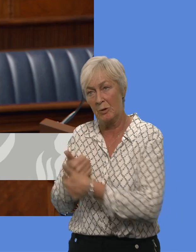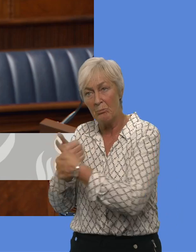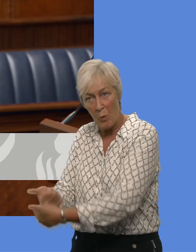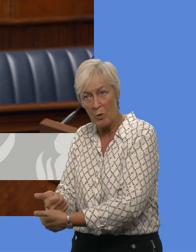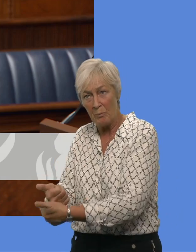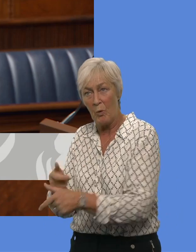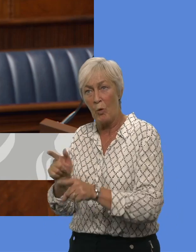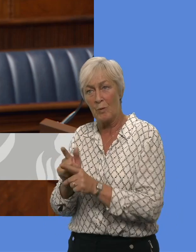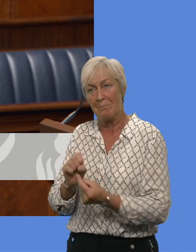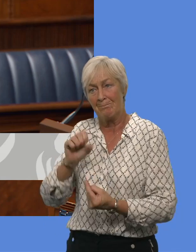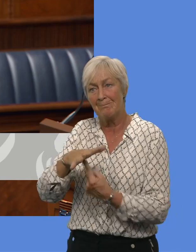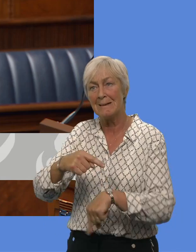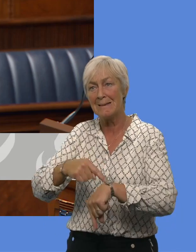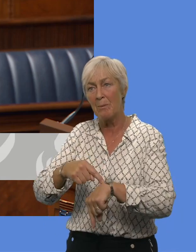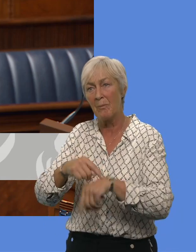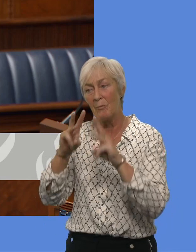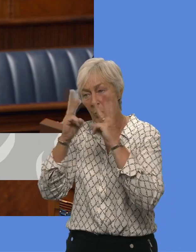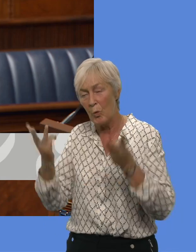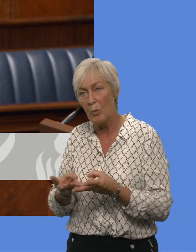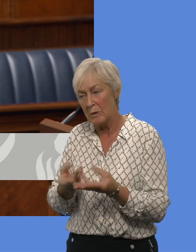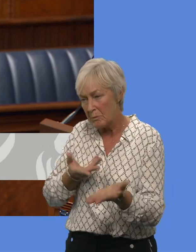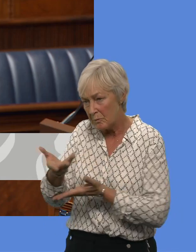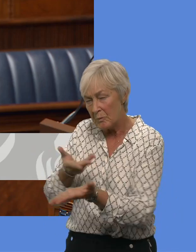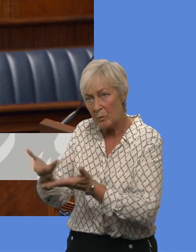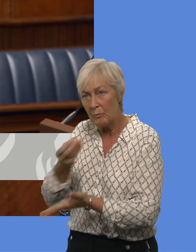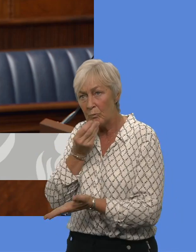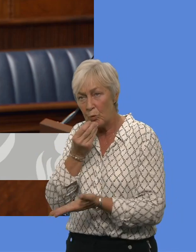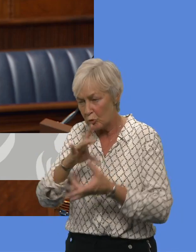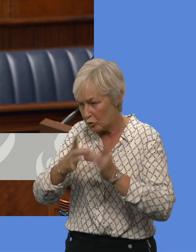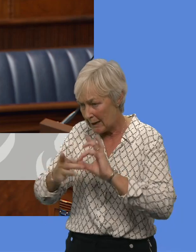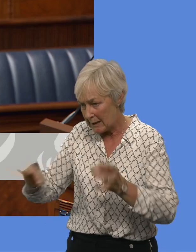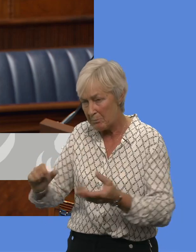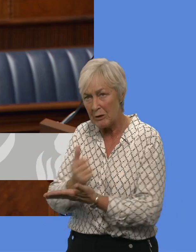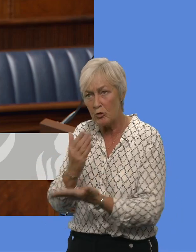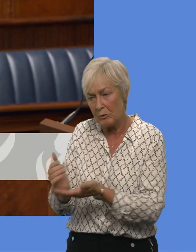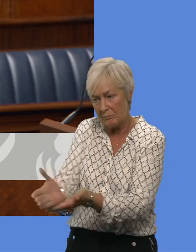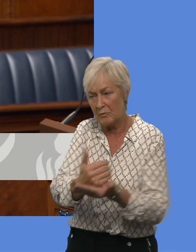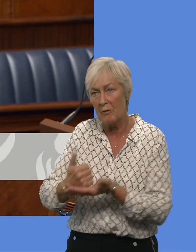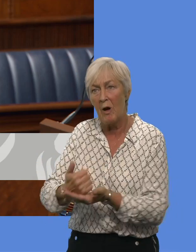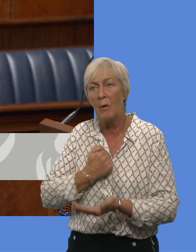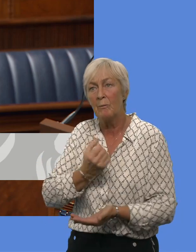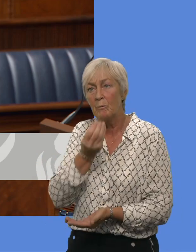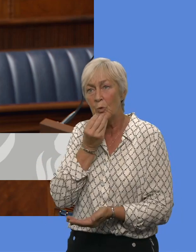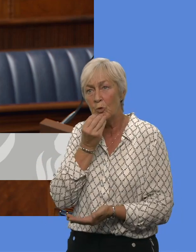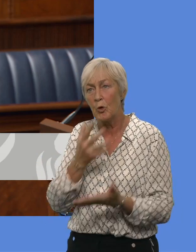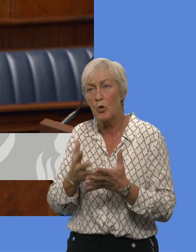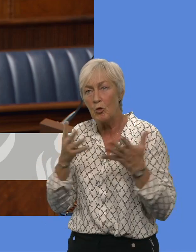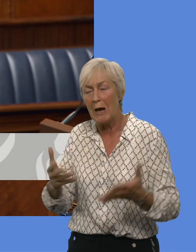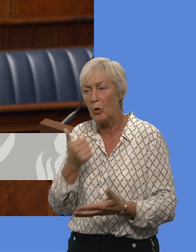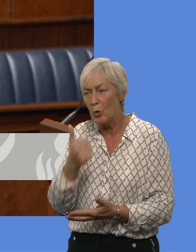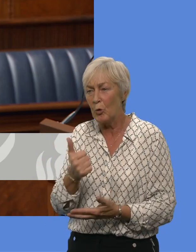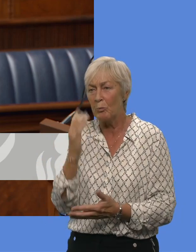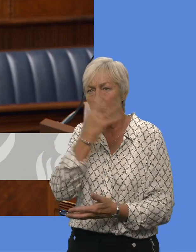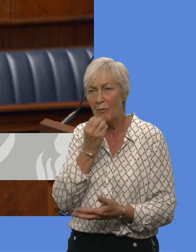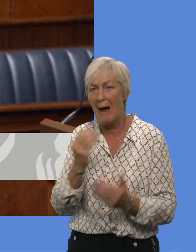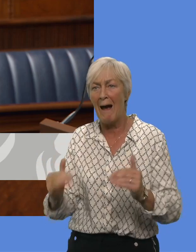particularly acute at a time of global supply chain insecurity in relation to our food. We've got great local, nutritious,